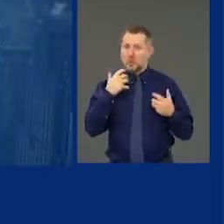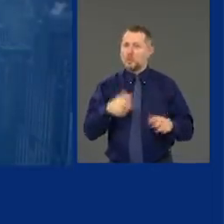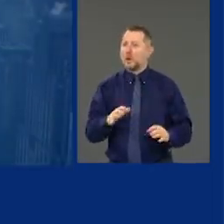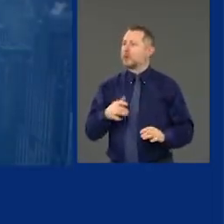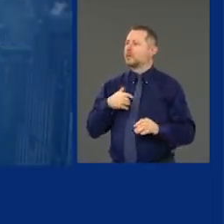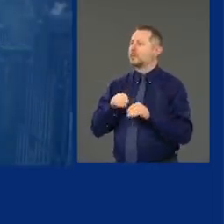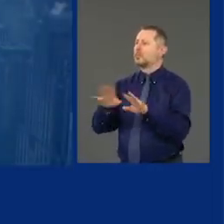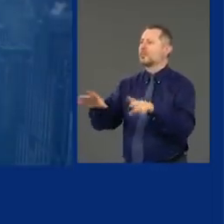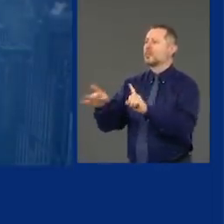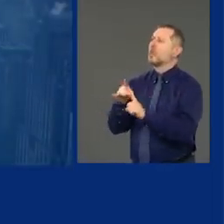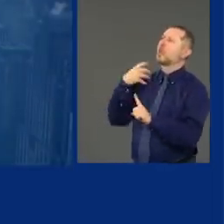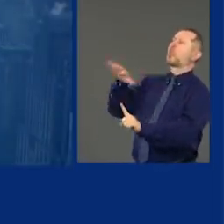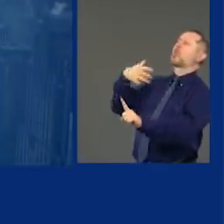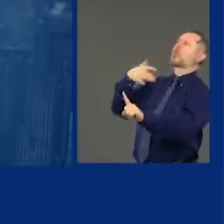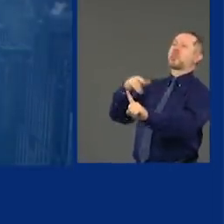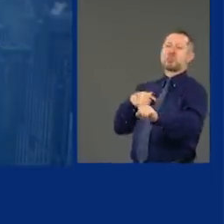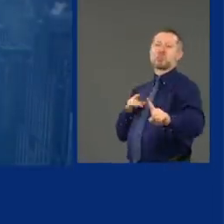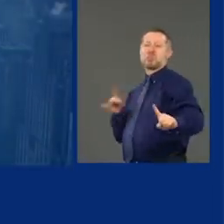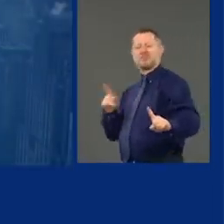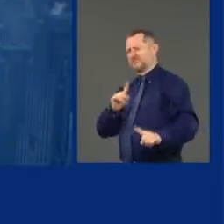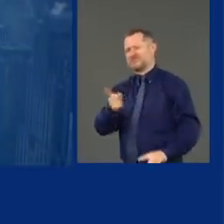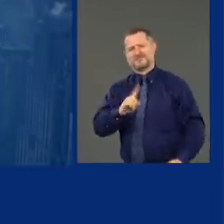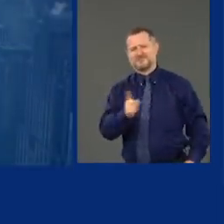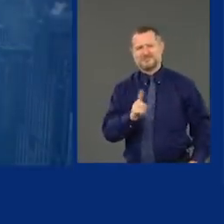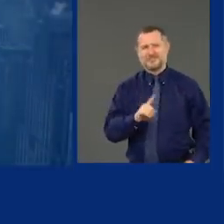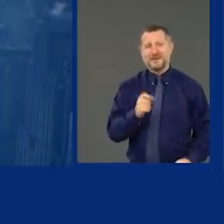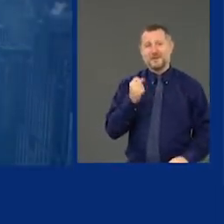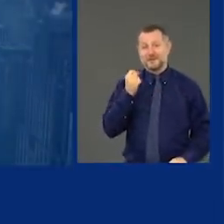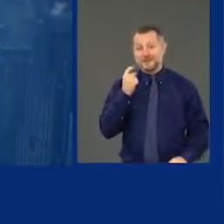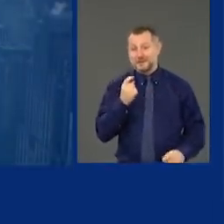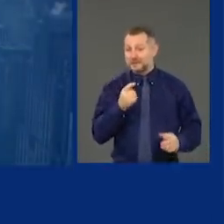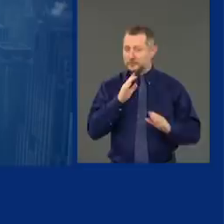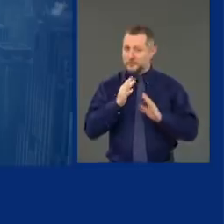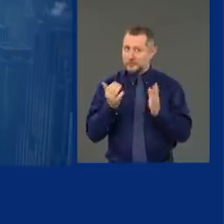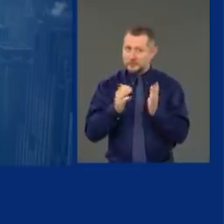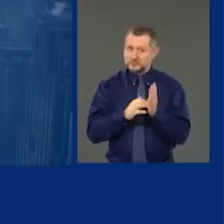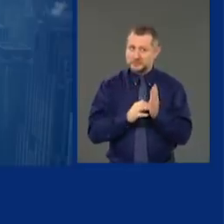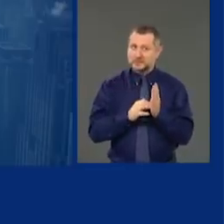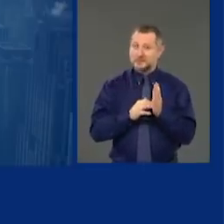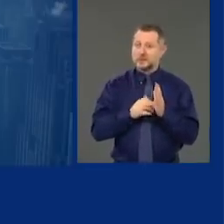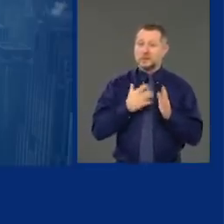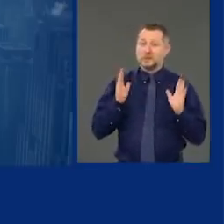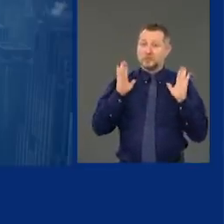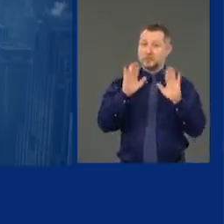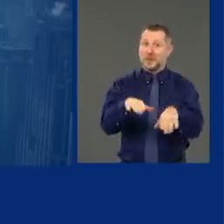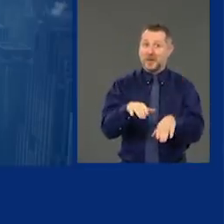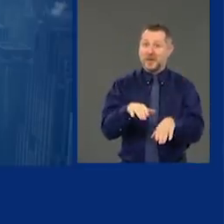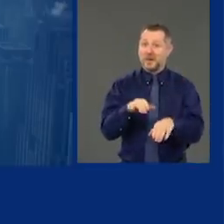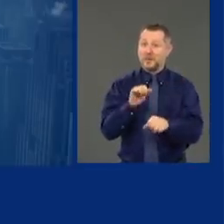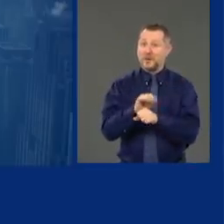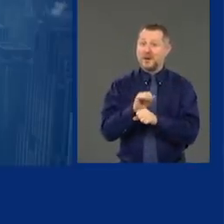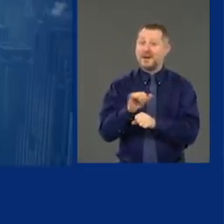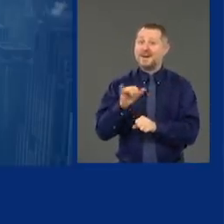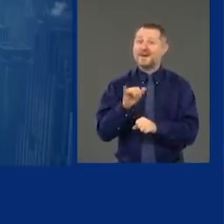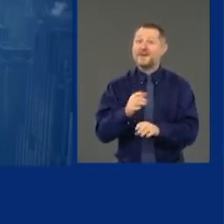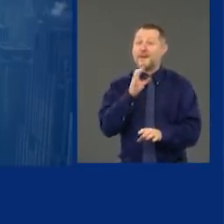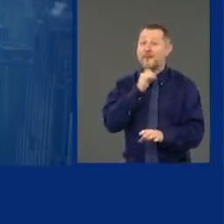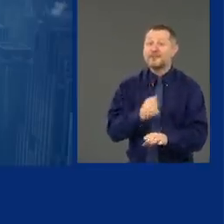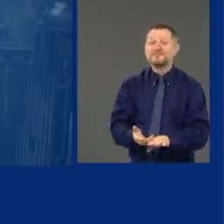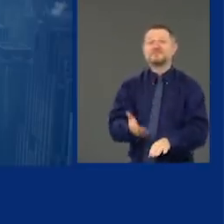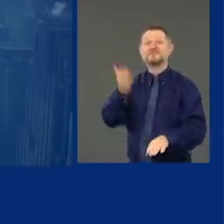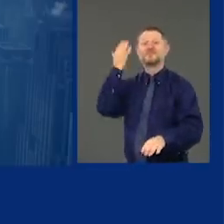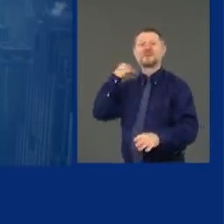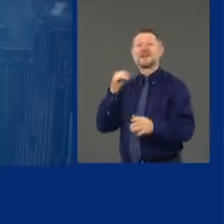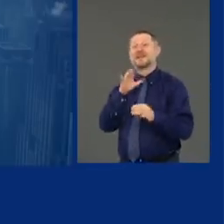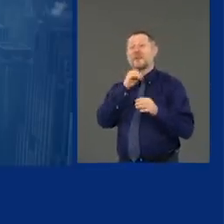infect. And remember that when you go back to work, it doesn't mean we're going to go back to the way we